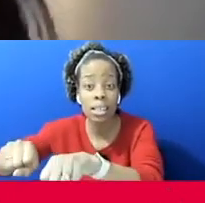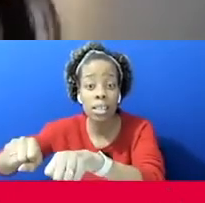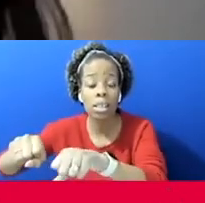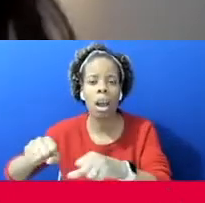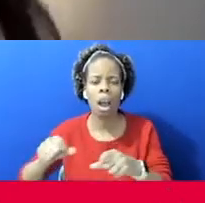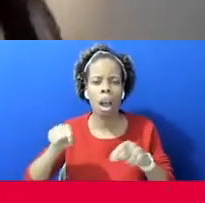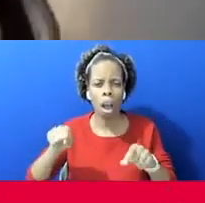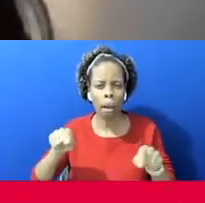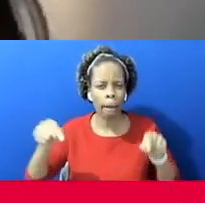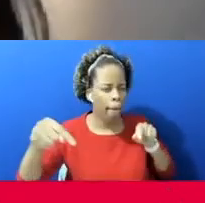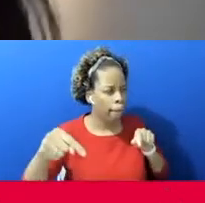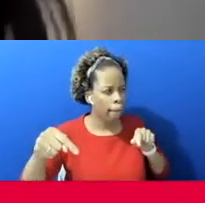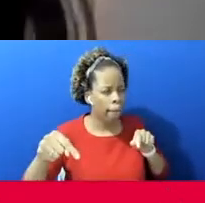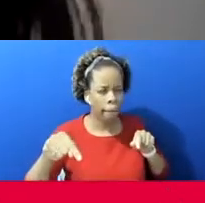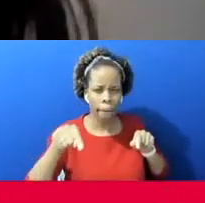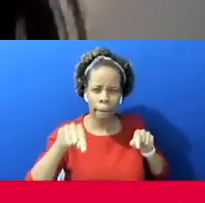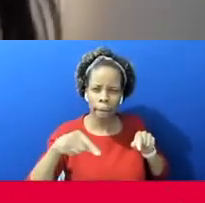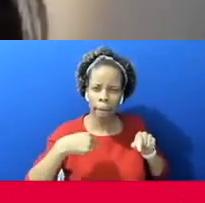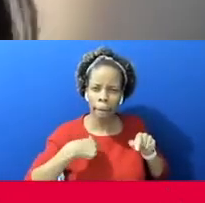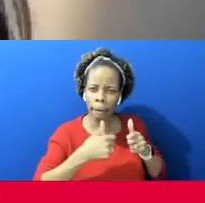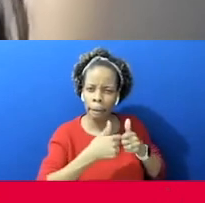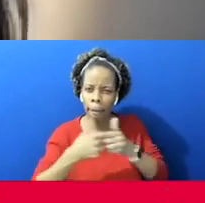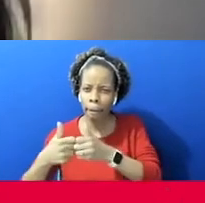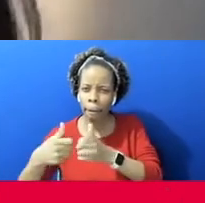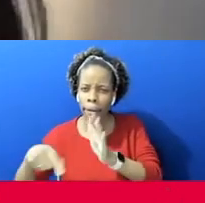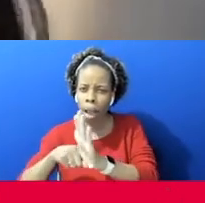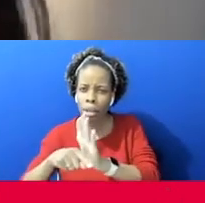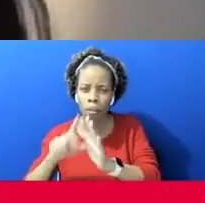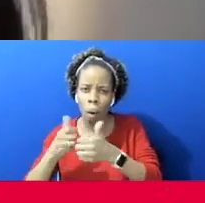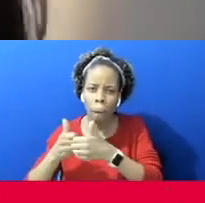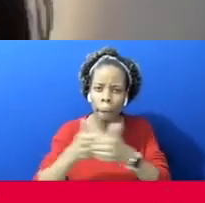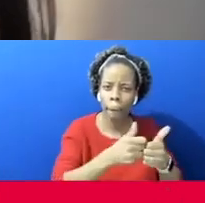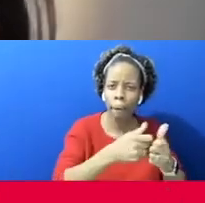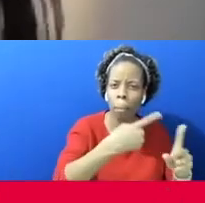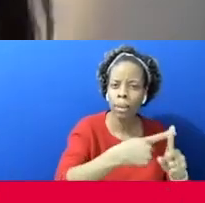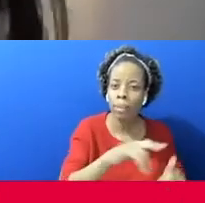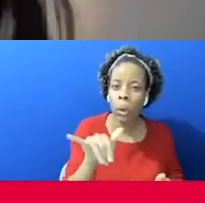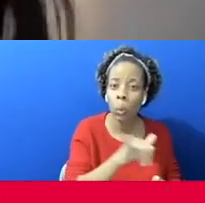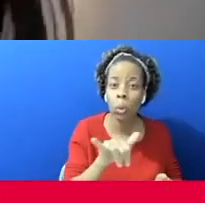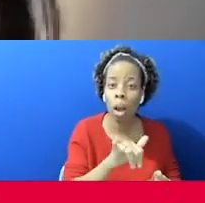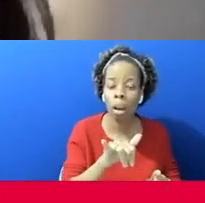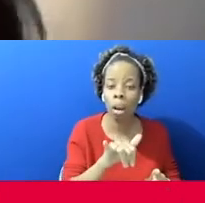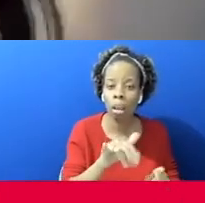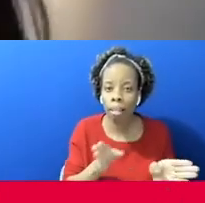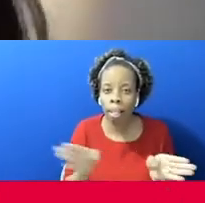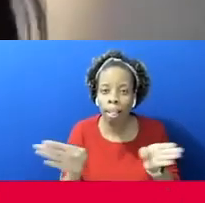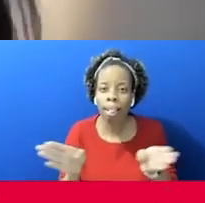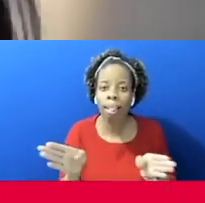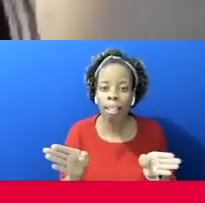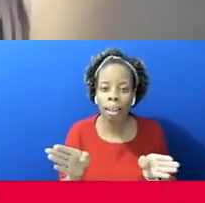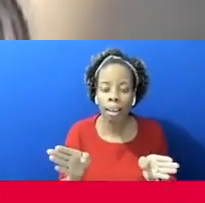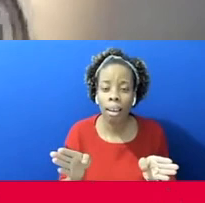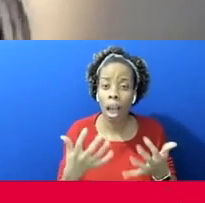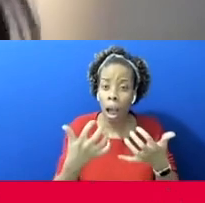figure out how it can be used for good, how it can be dismantled, how we can pivot away from the usage of these